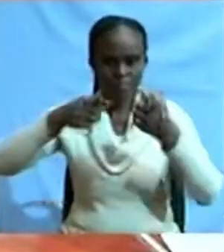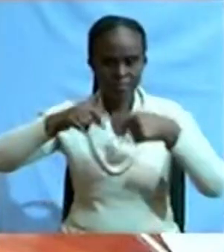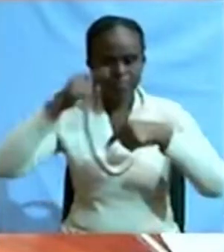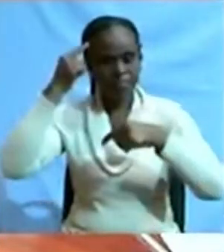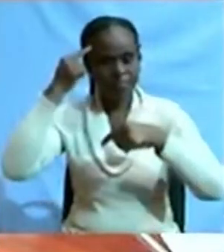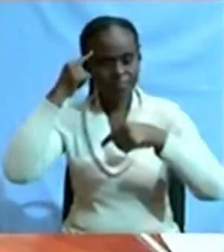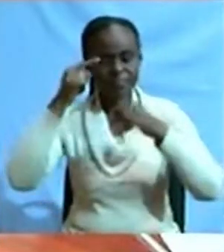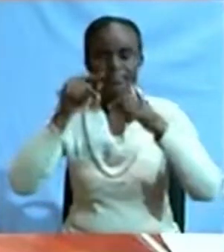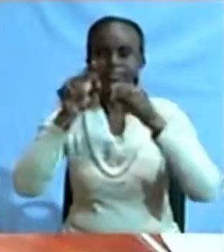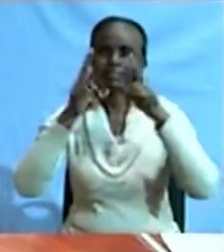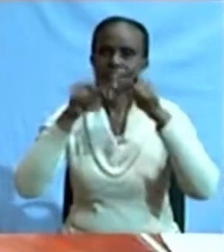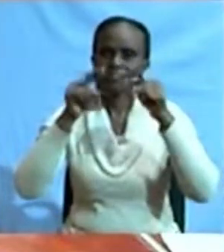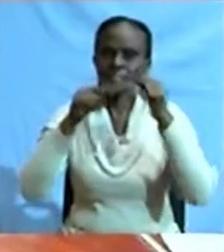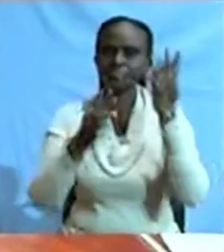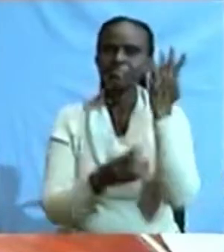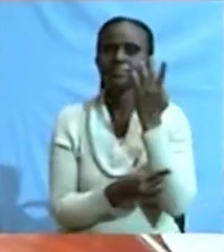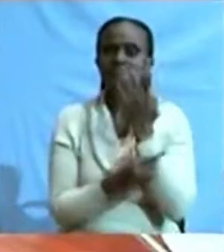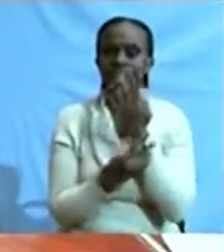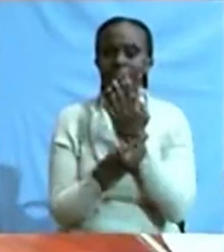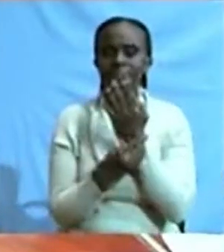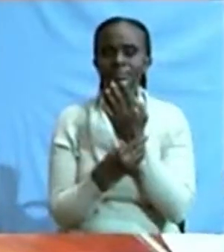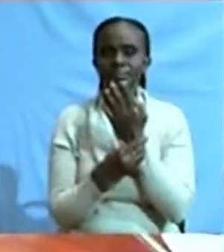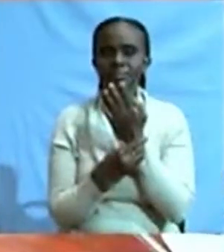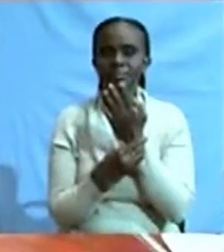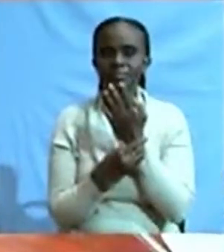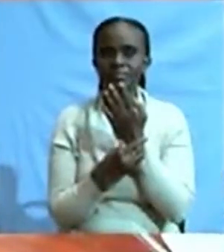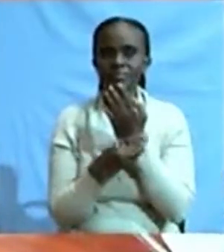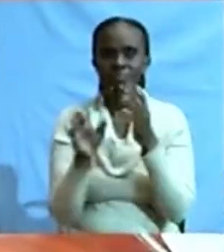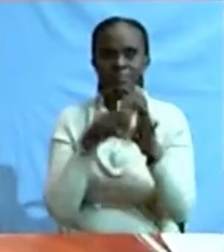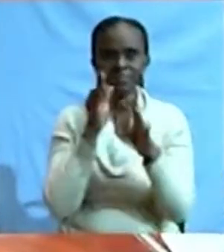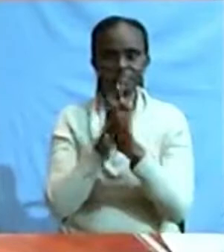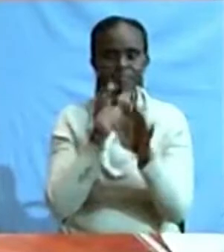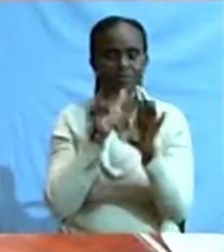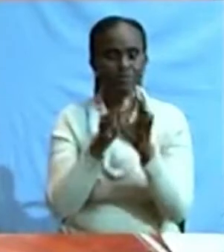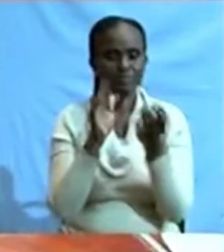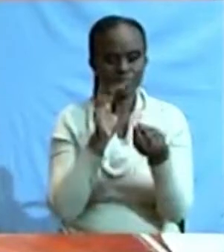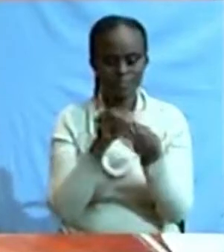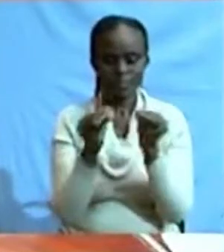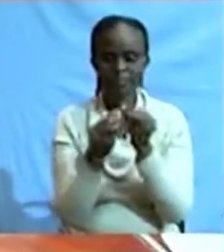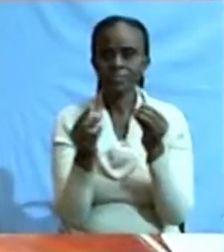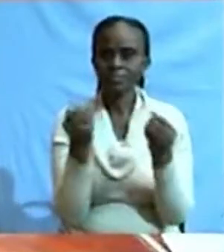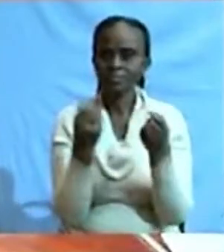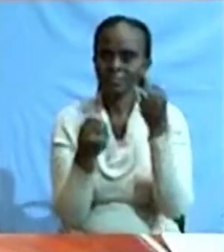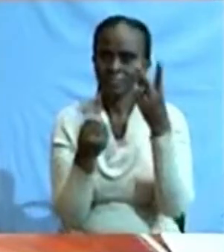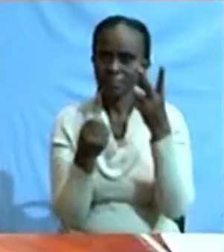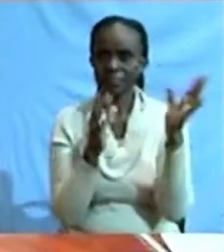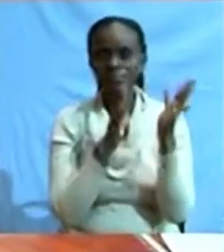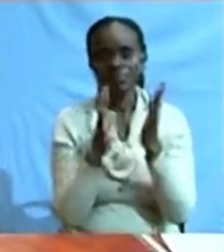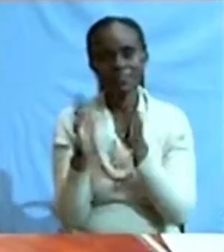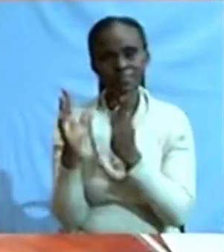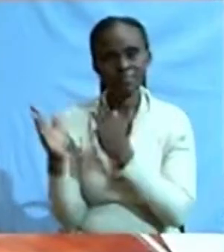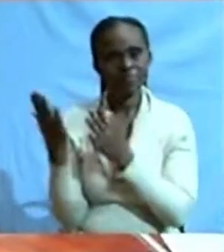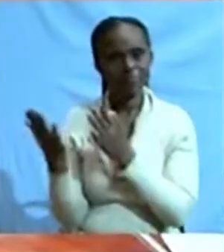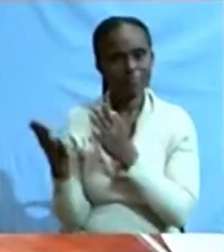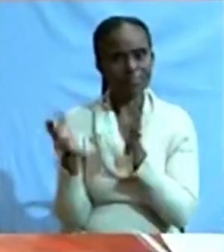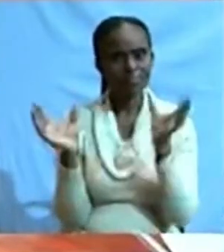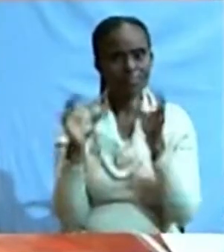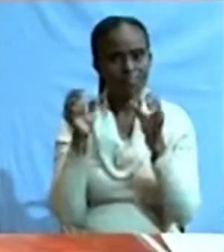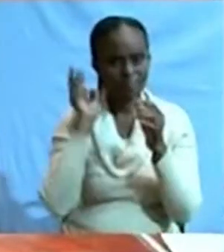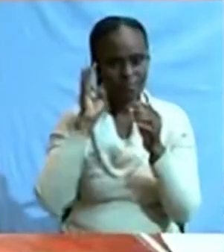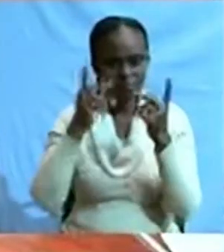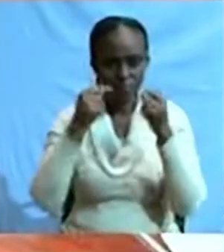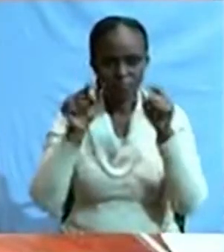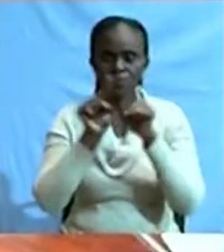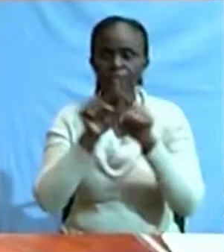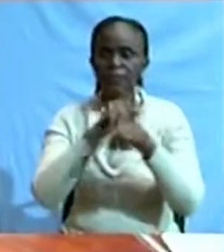Government and Rural Development. We can refer to Appendix 12. Remedial measure. The Council will endeavour